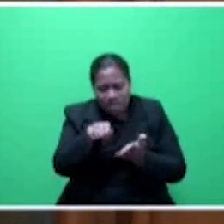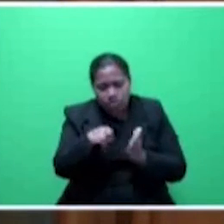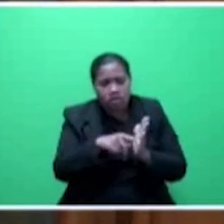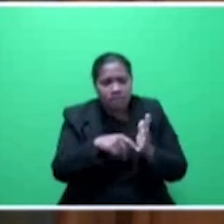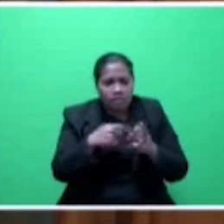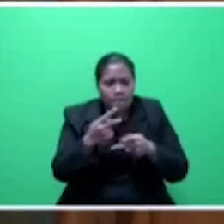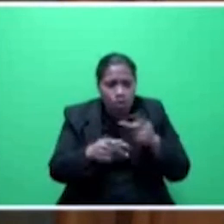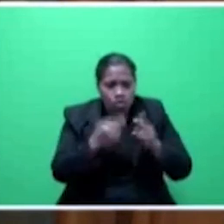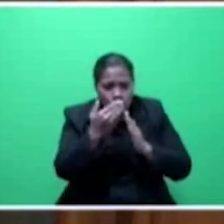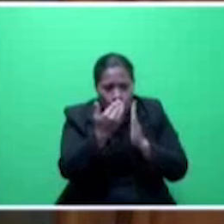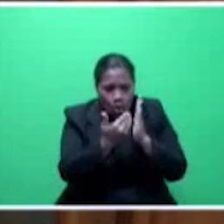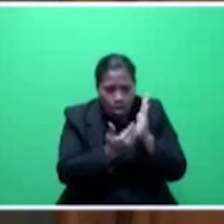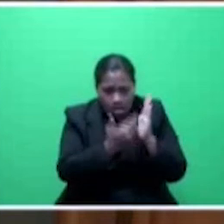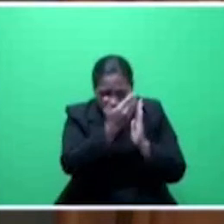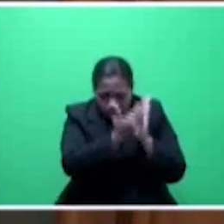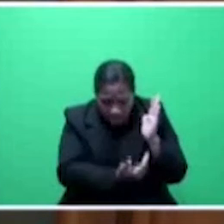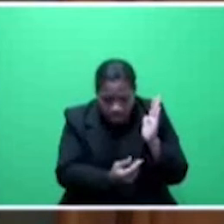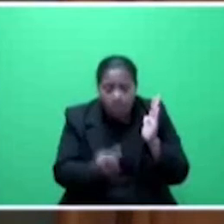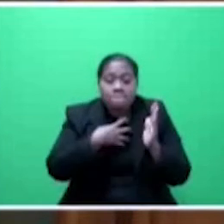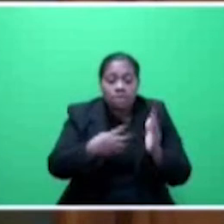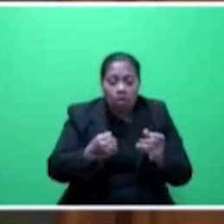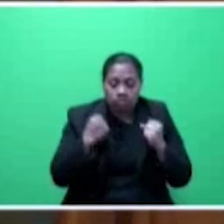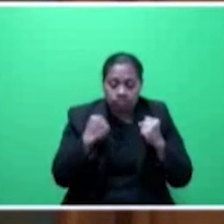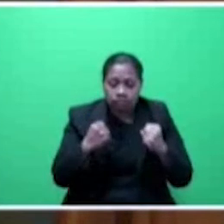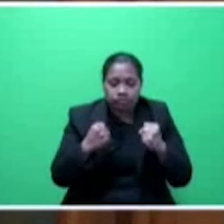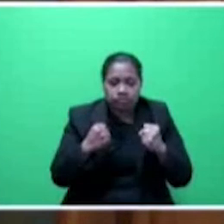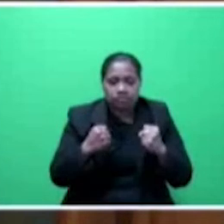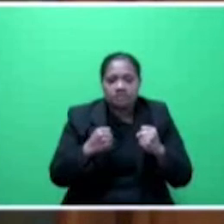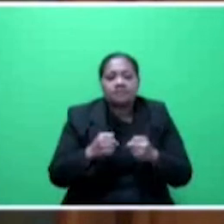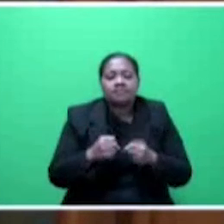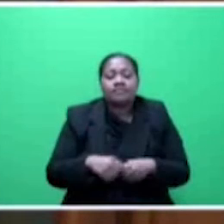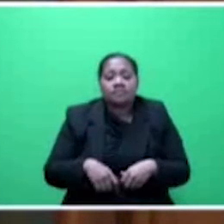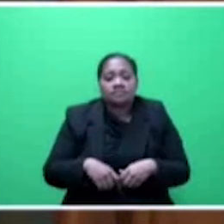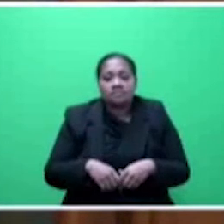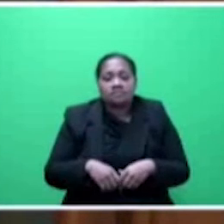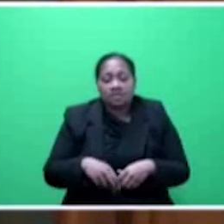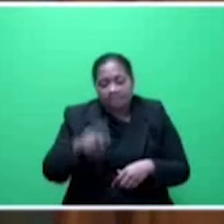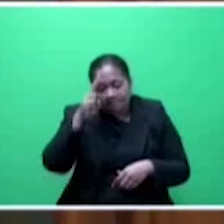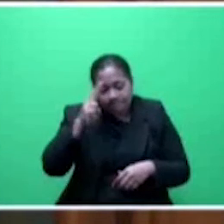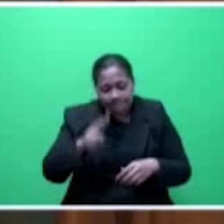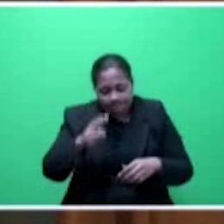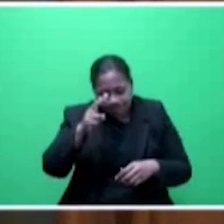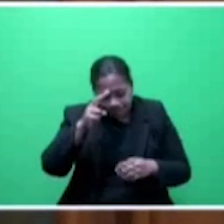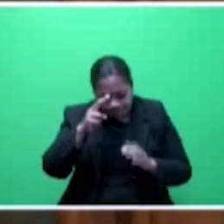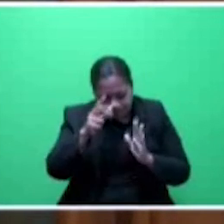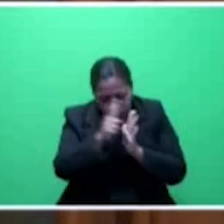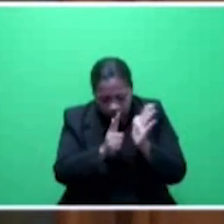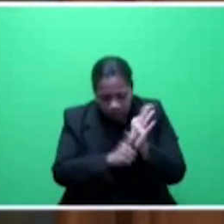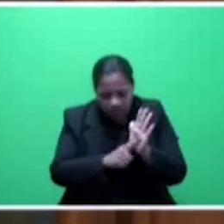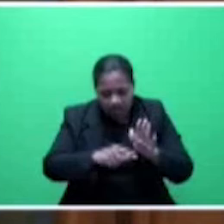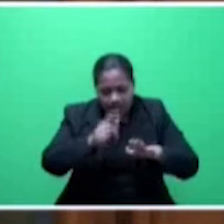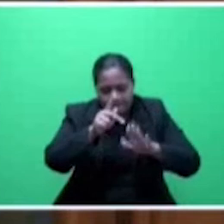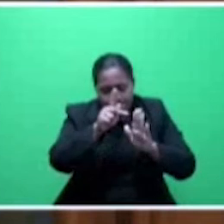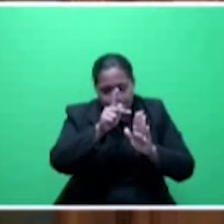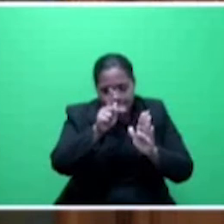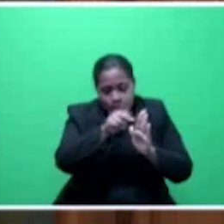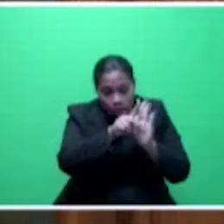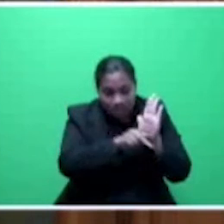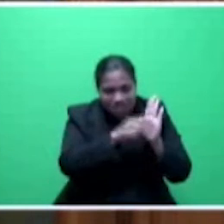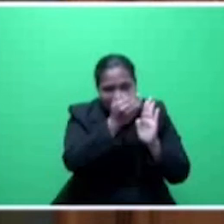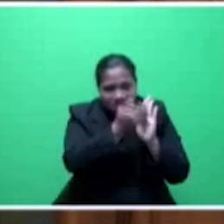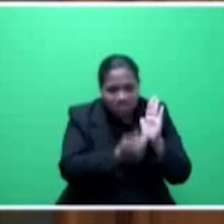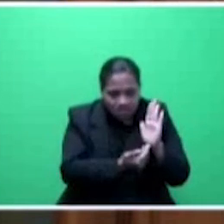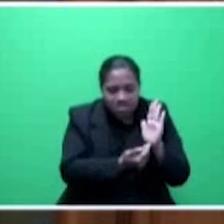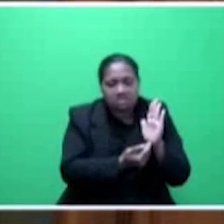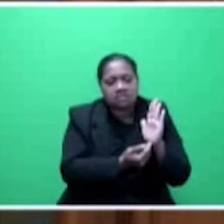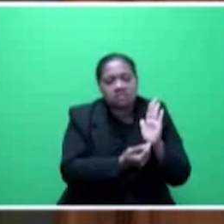protocol will further strengthen and complement Fiji's national laws and policies, some of which are already mentioned.